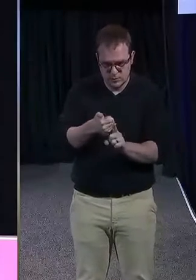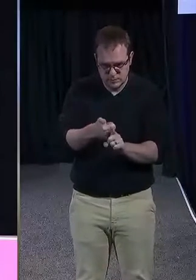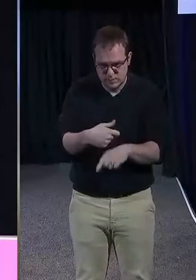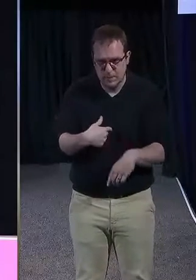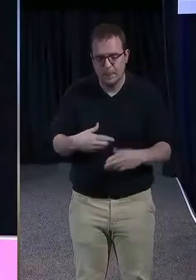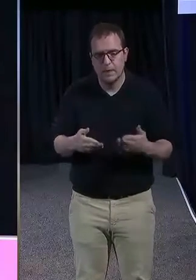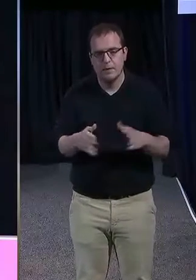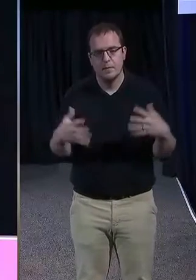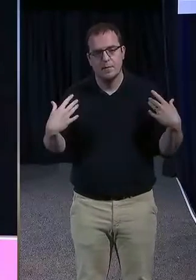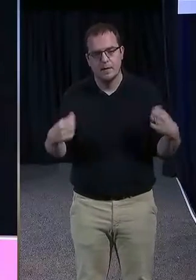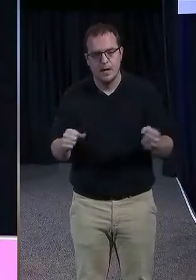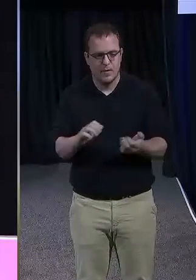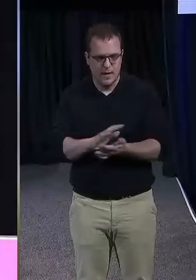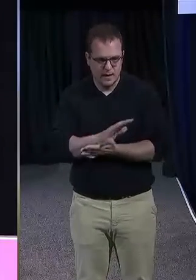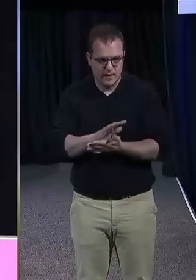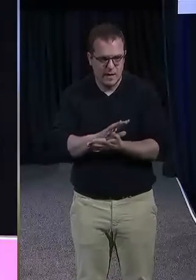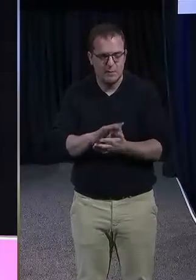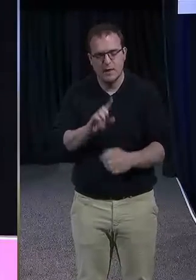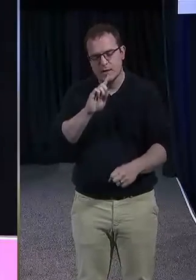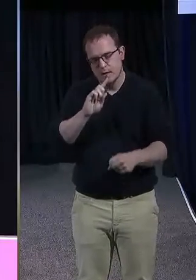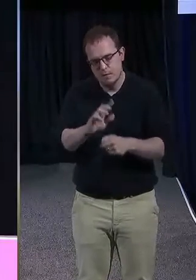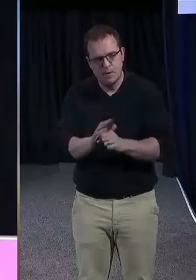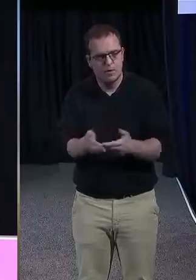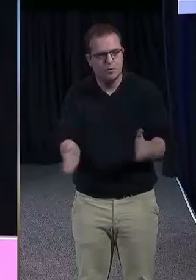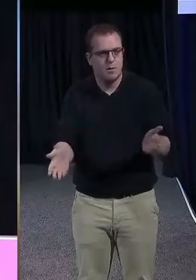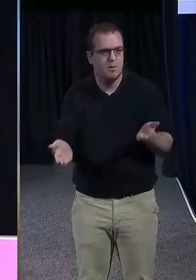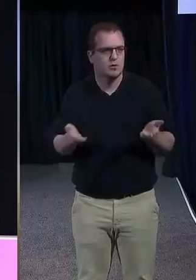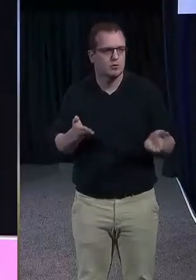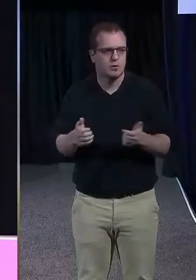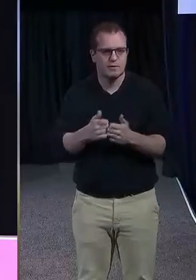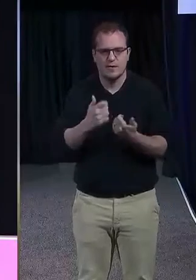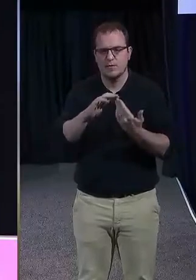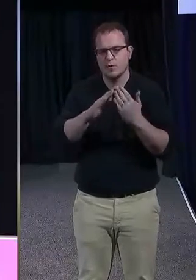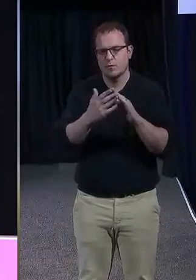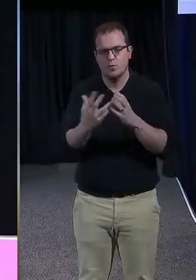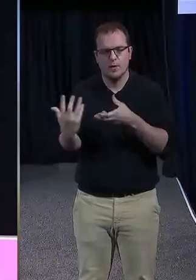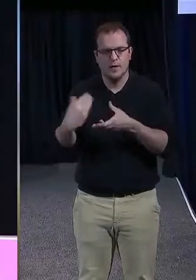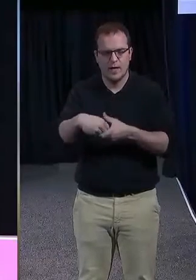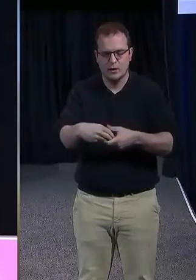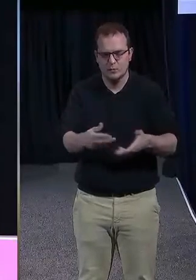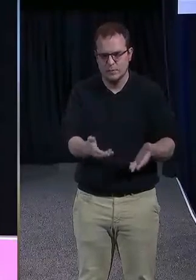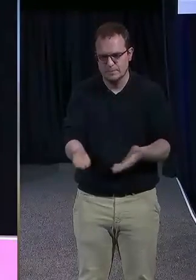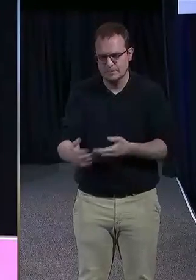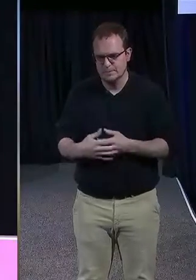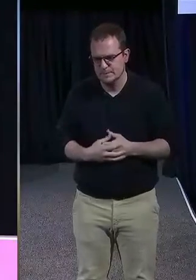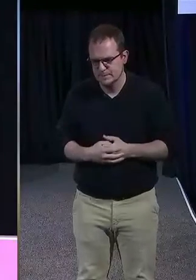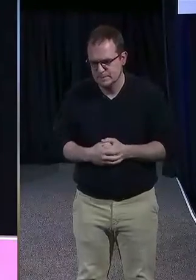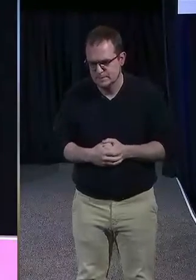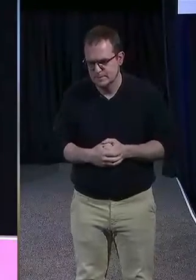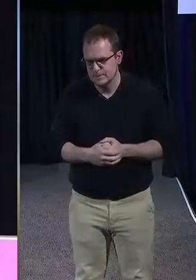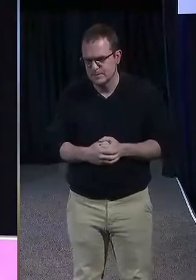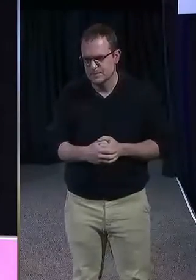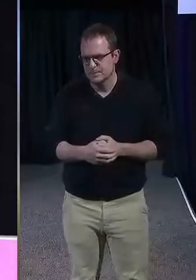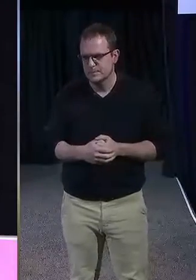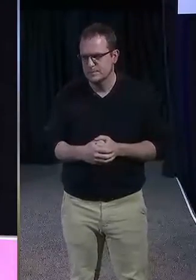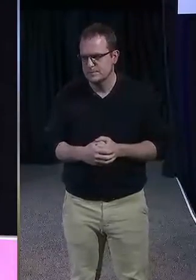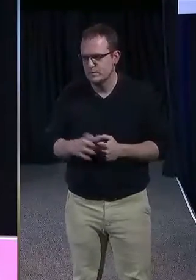public health academic with a commitment to public service and community engagement. Dean